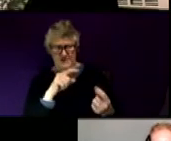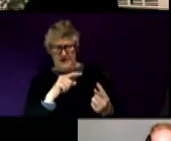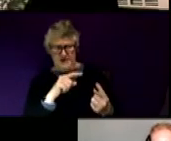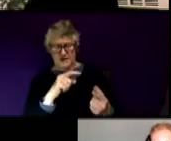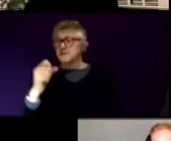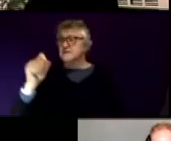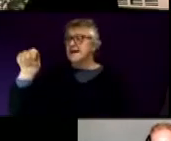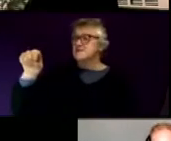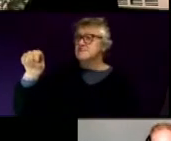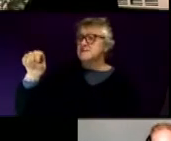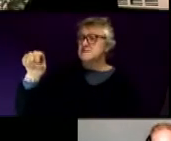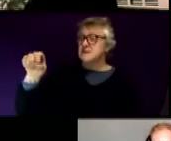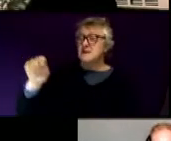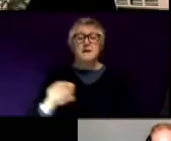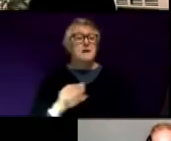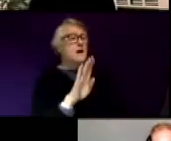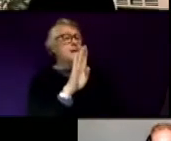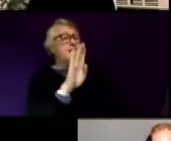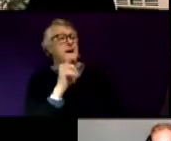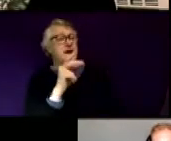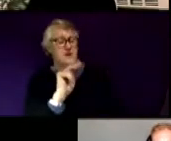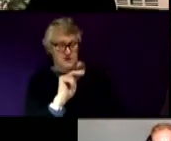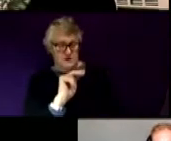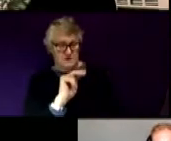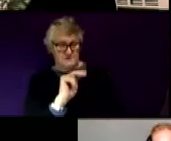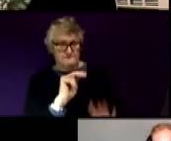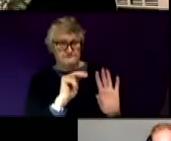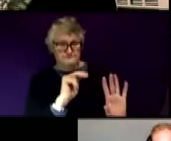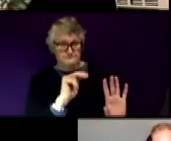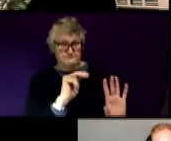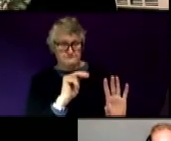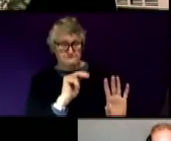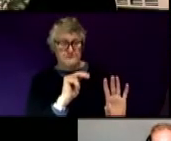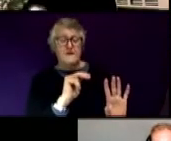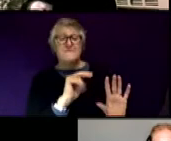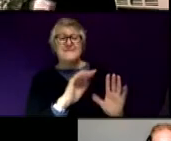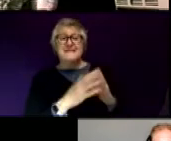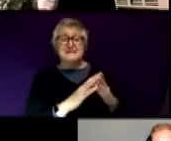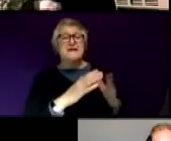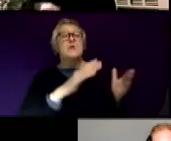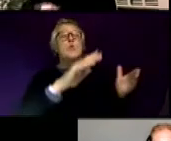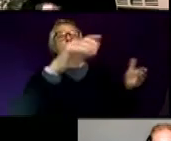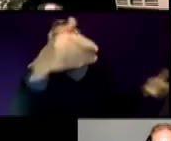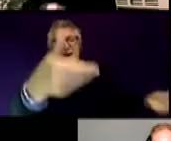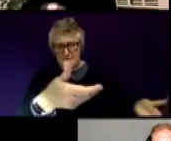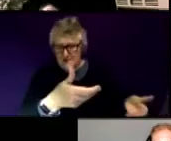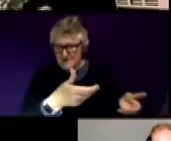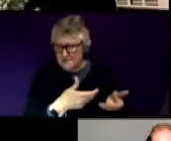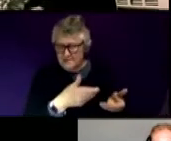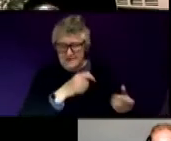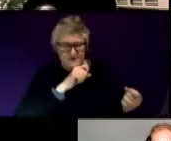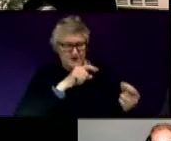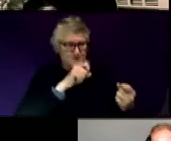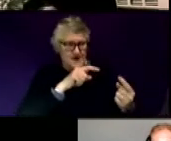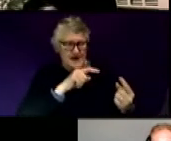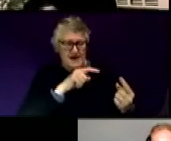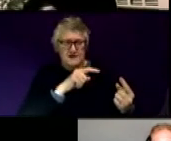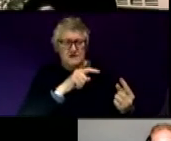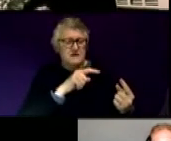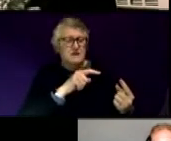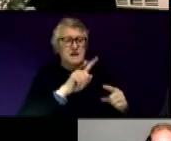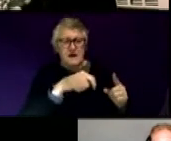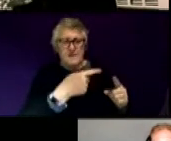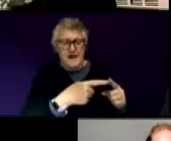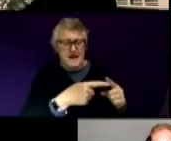Byron, the city welcomes feedback on body-worn camera policy from any source. So feel free